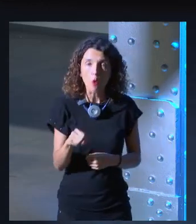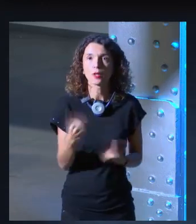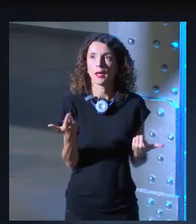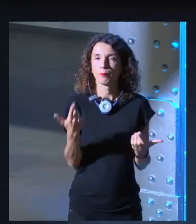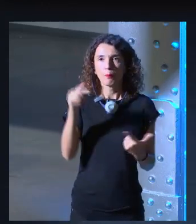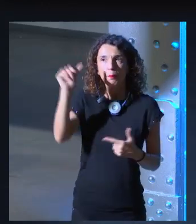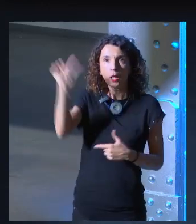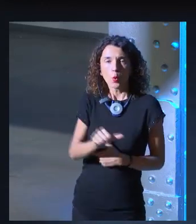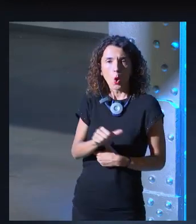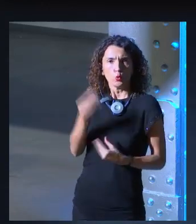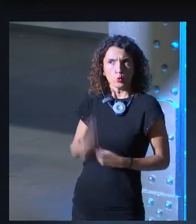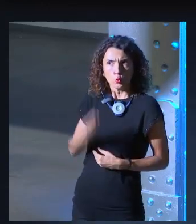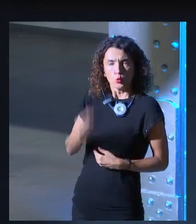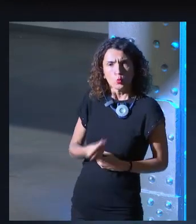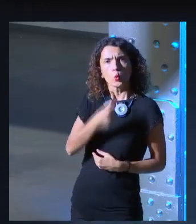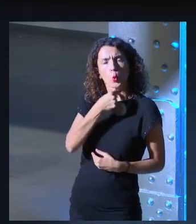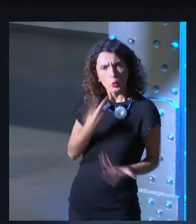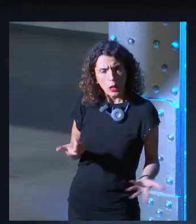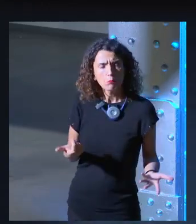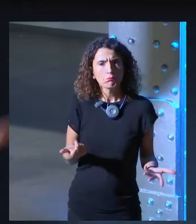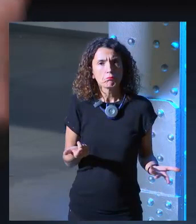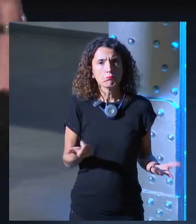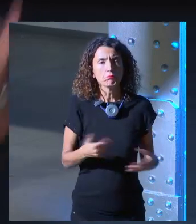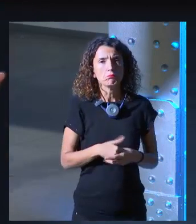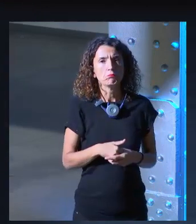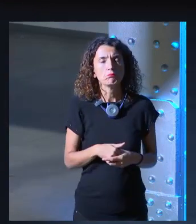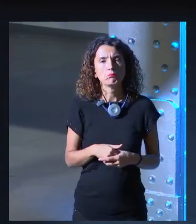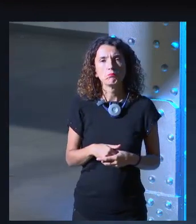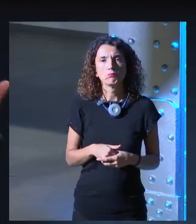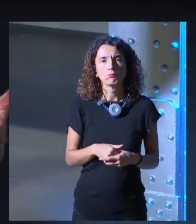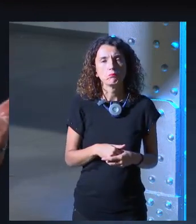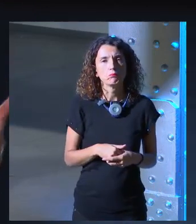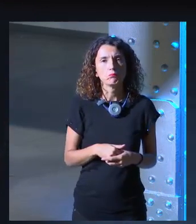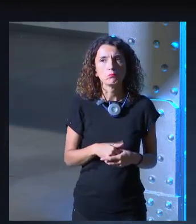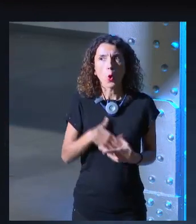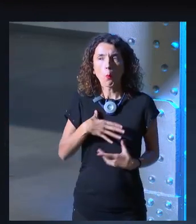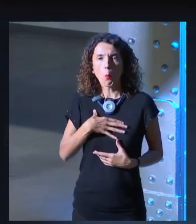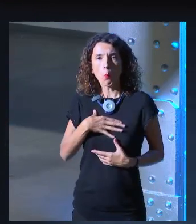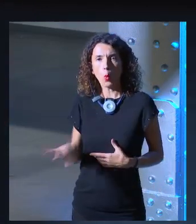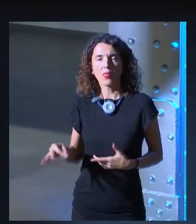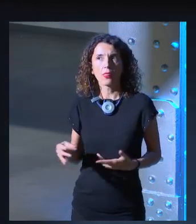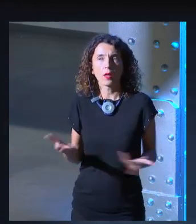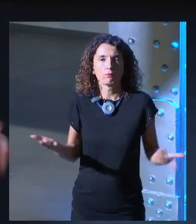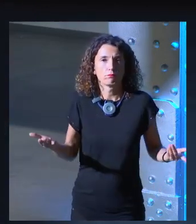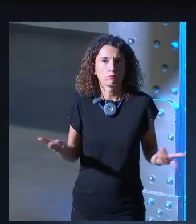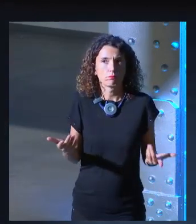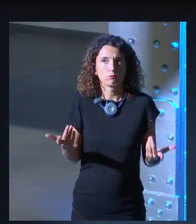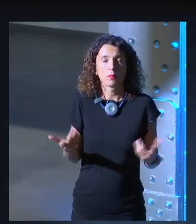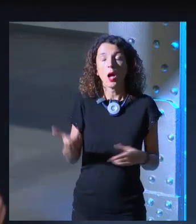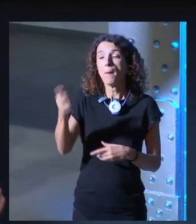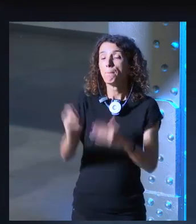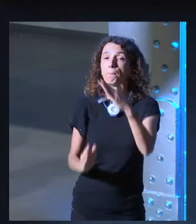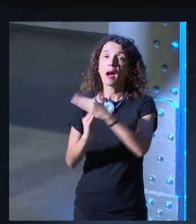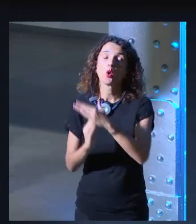always pressing the pause button and going and making a cup of tea or talking to your mother on the phone, you know, or shouting at the kids or putting the washing